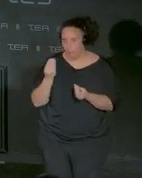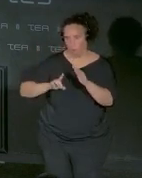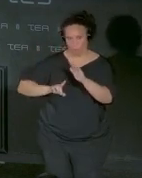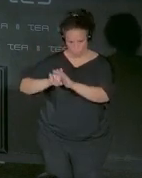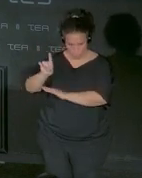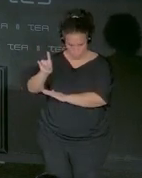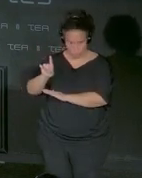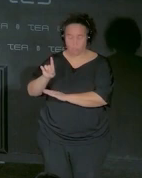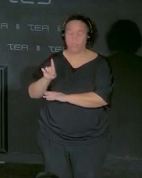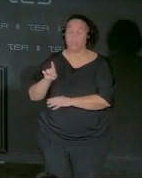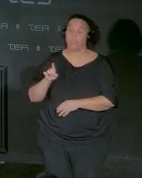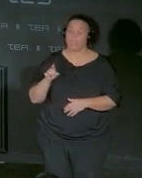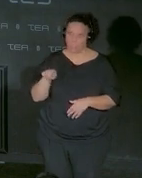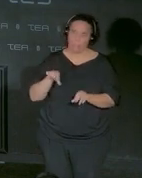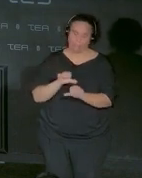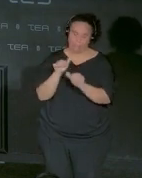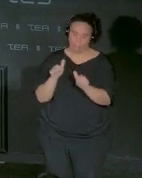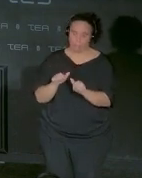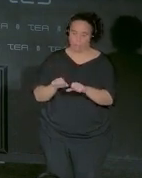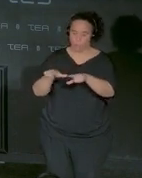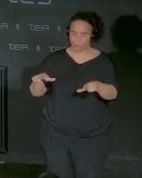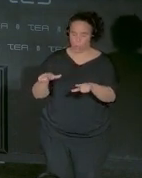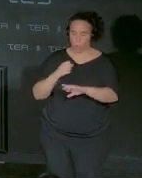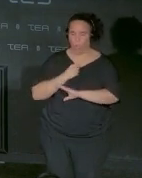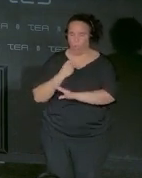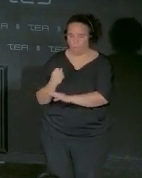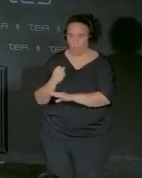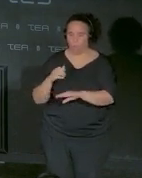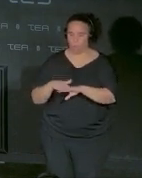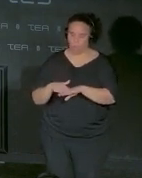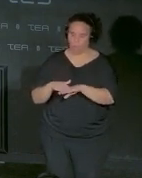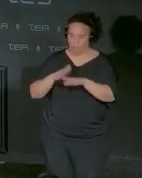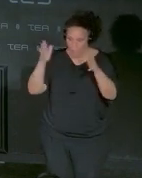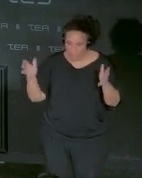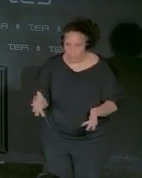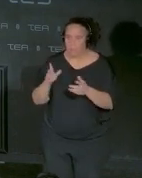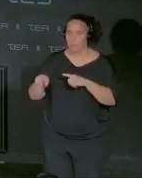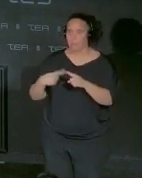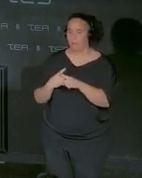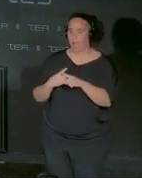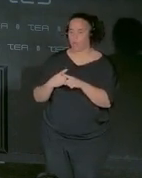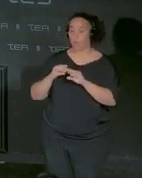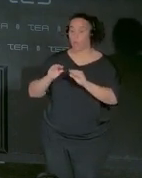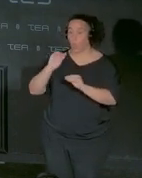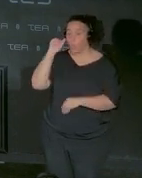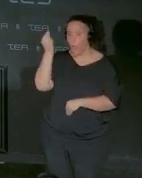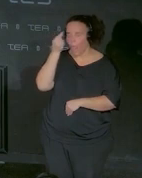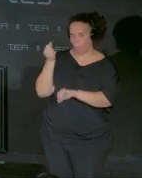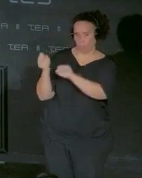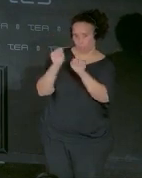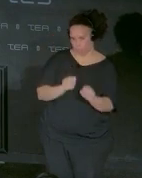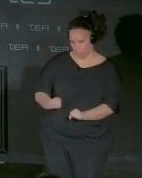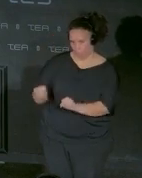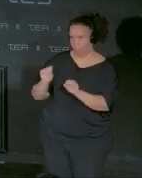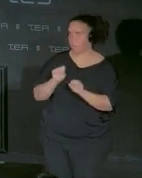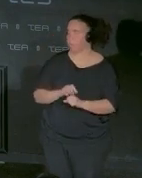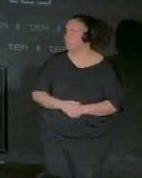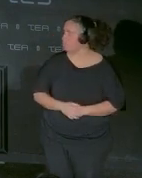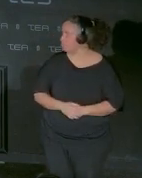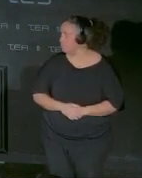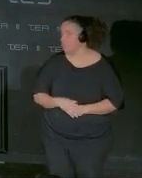sector, and we need to protect our talent. What we also do is we free up time for IP creation versus work for hire.